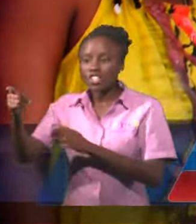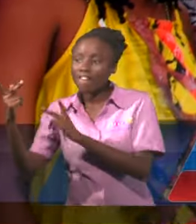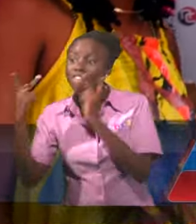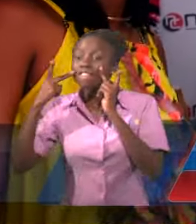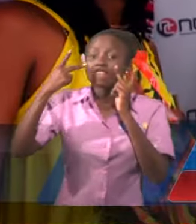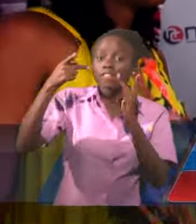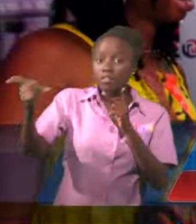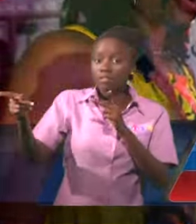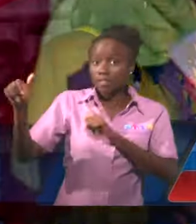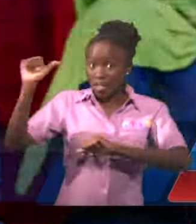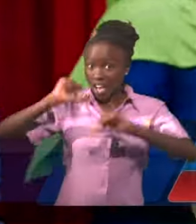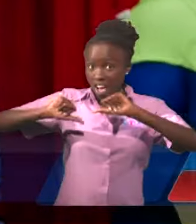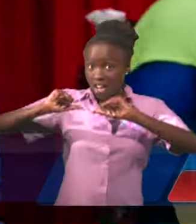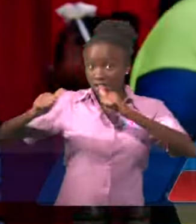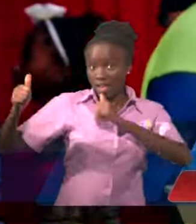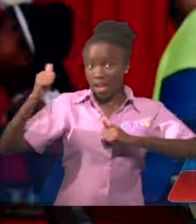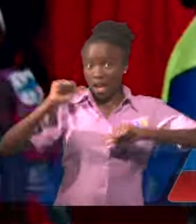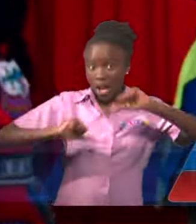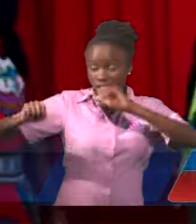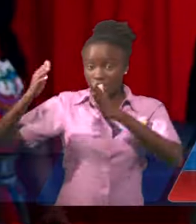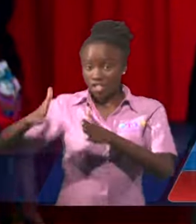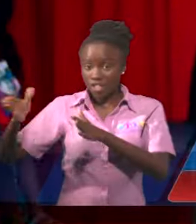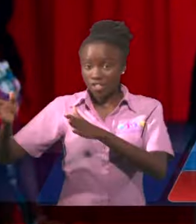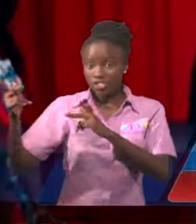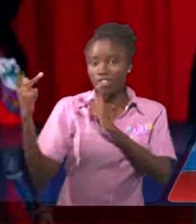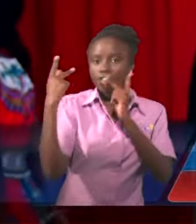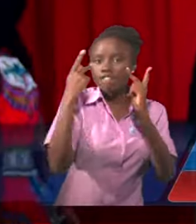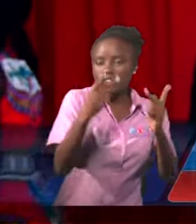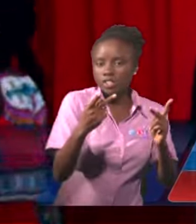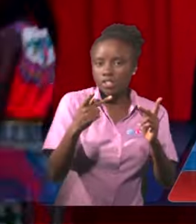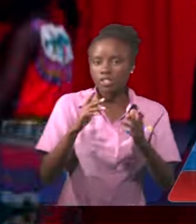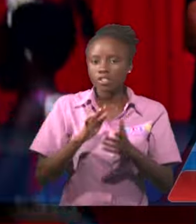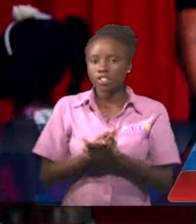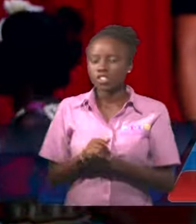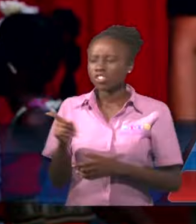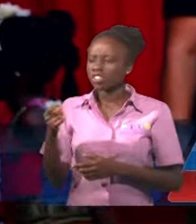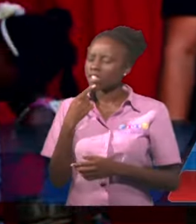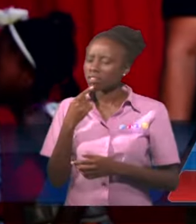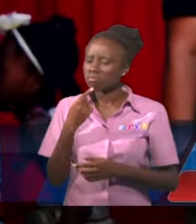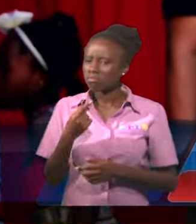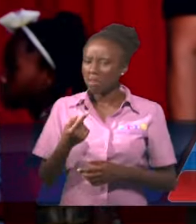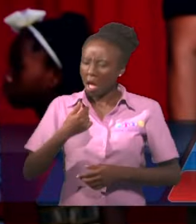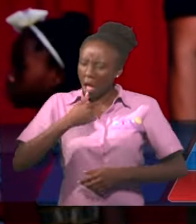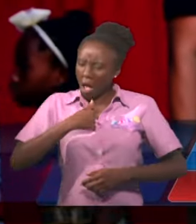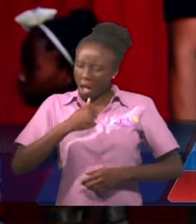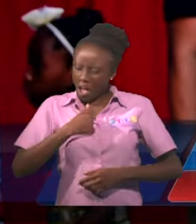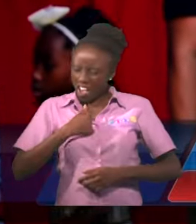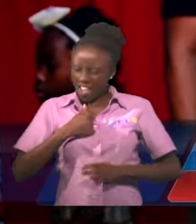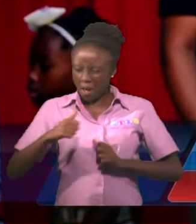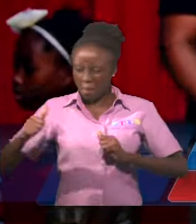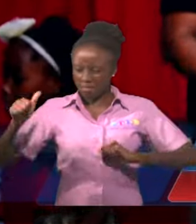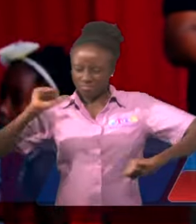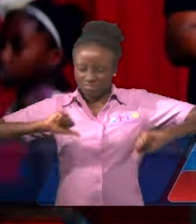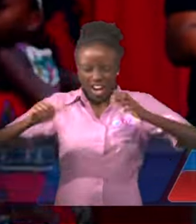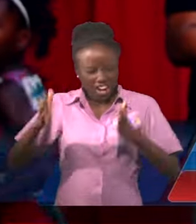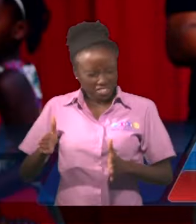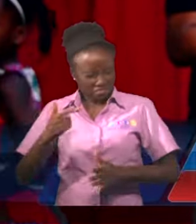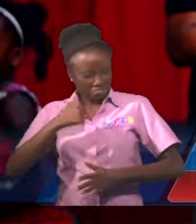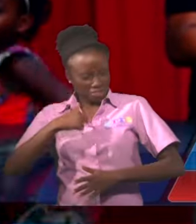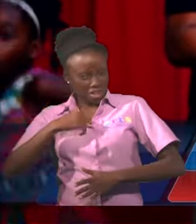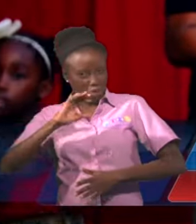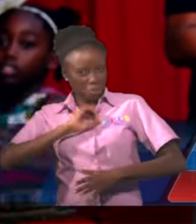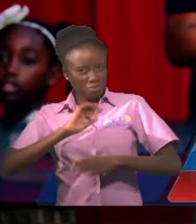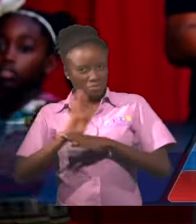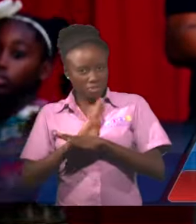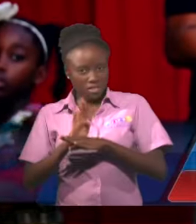support local entrepreneurs. So she was said, okay, I'm an actress. How come that makes me an entrepreneur? It makes me an entrepreneur because I use my skill set. I have to